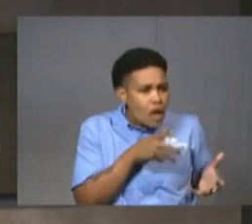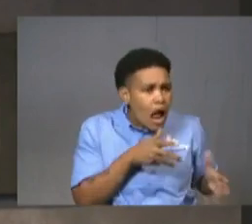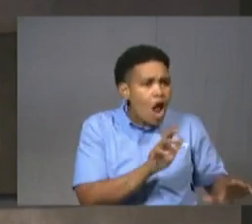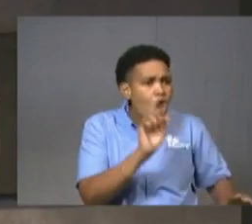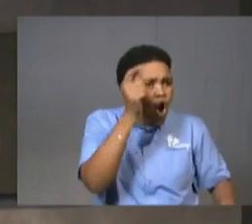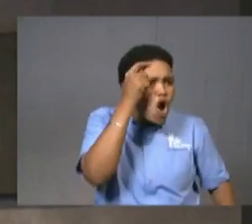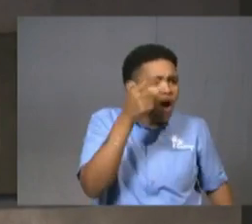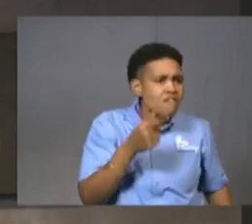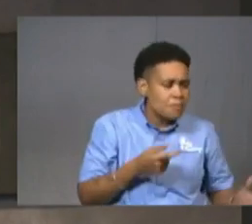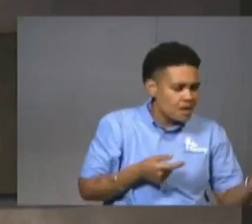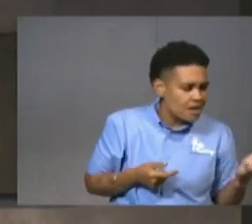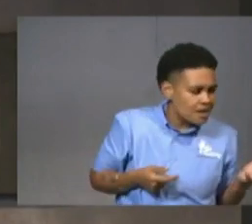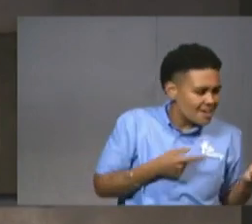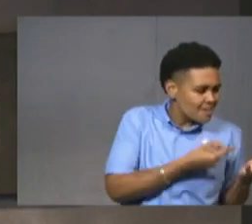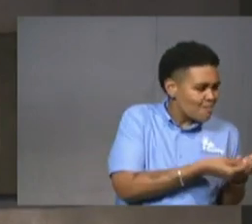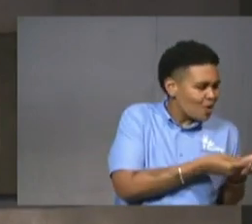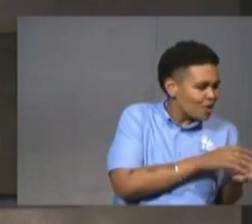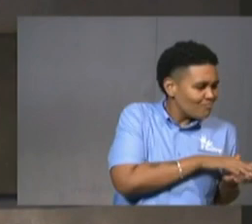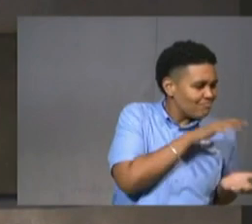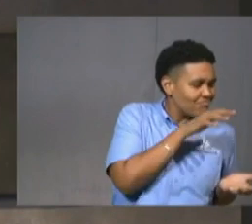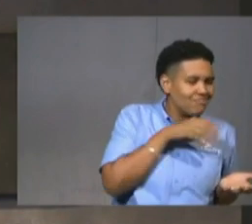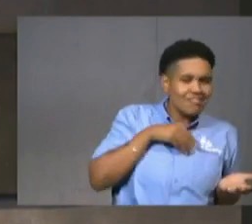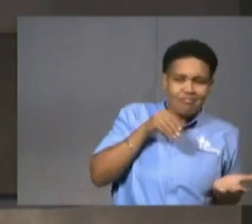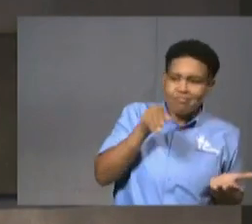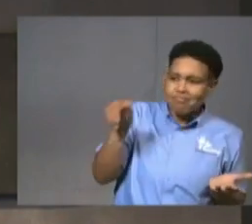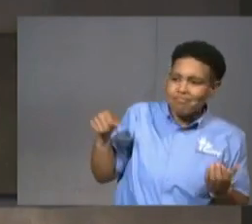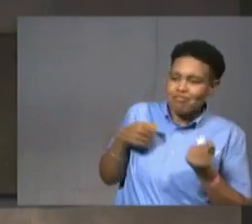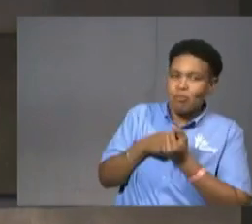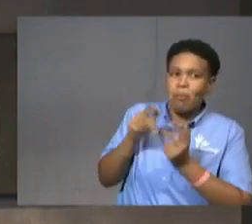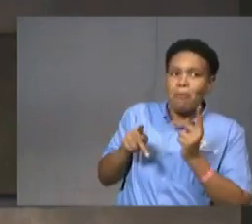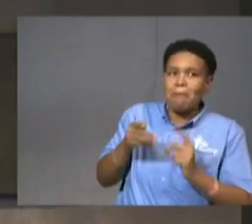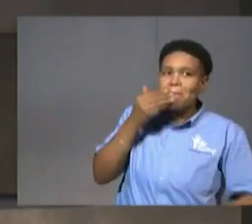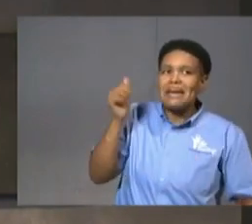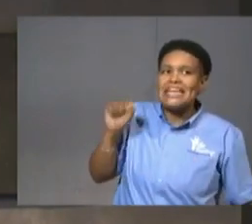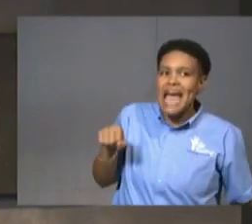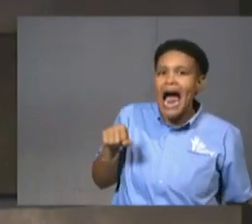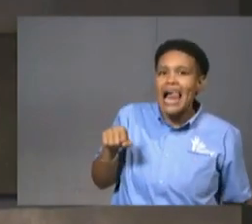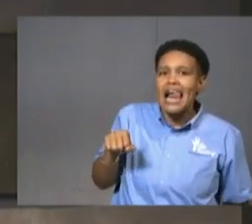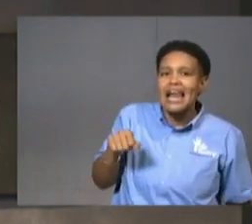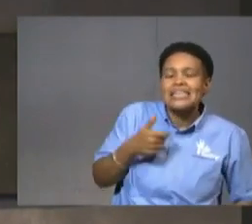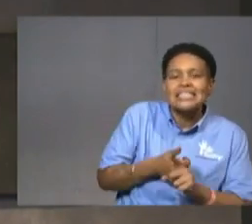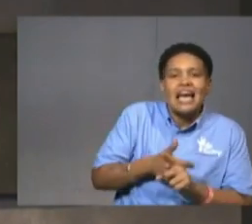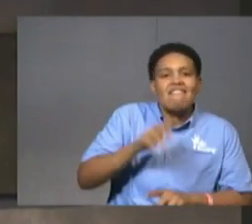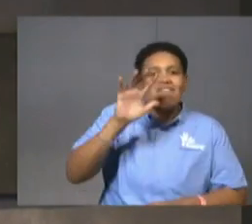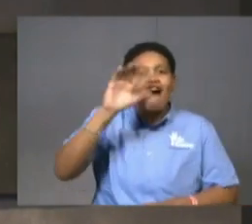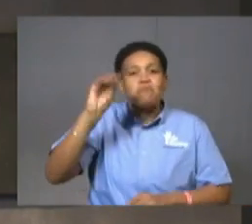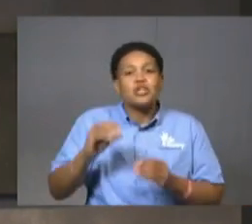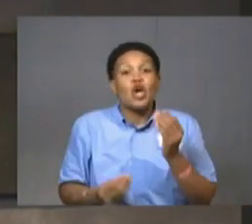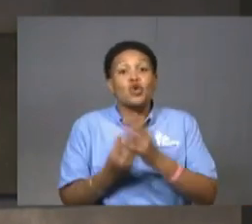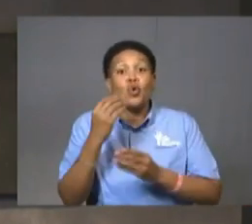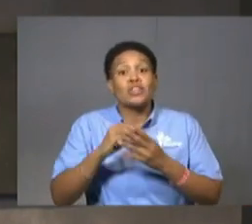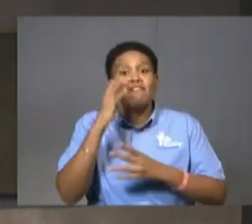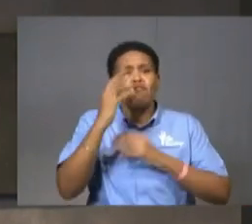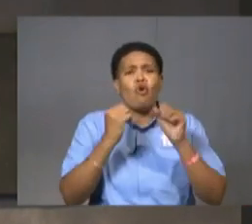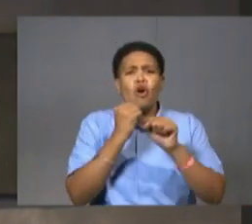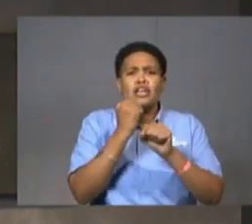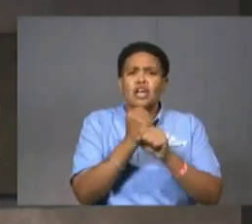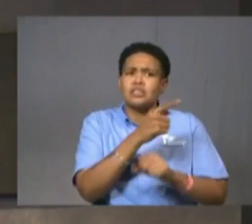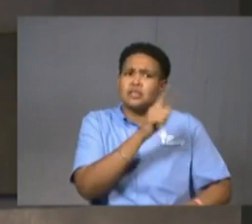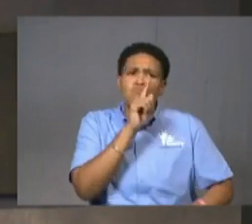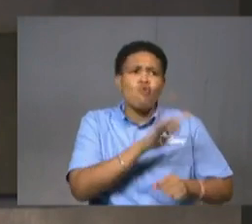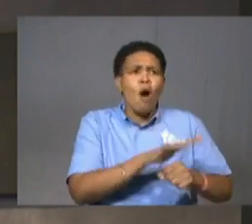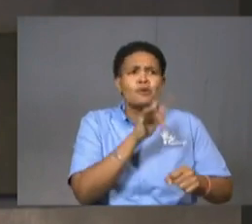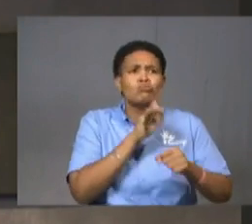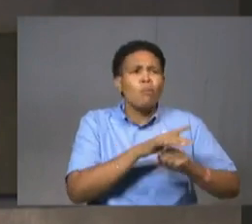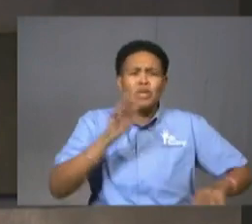do more for its people. The 5 in 4 promise was a central promise of this administration. It has